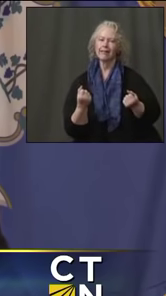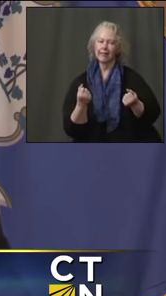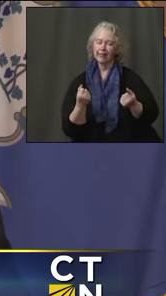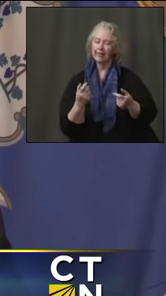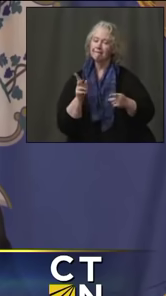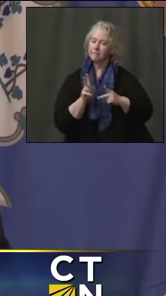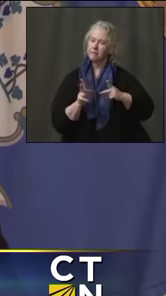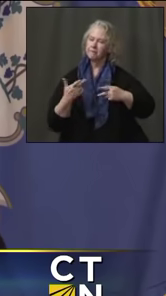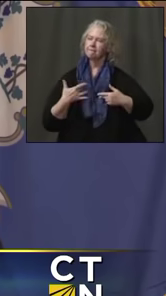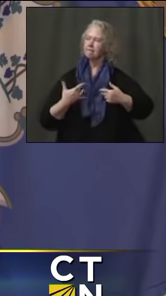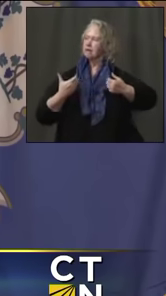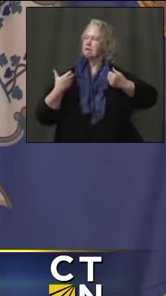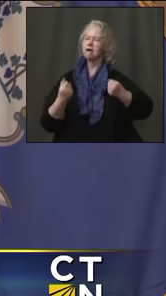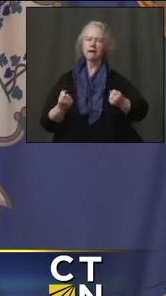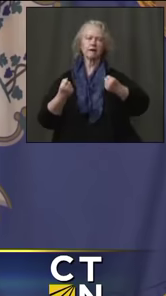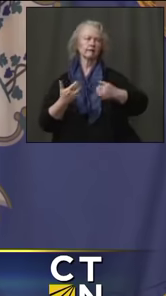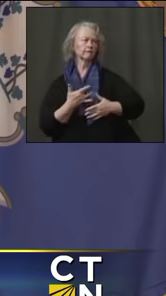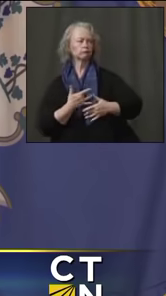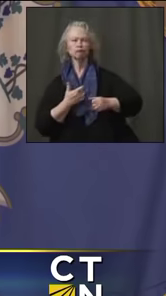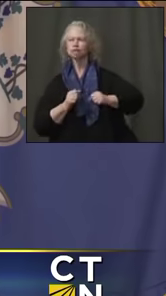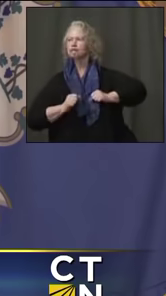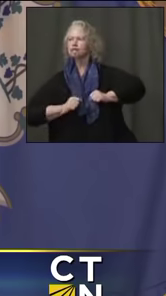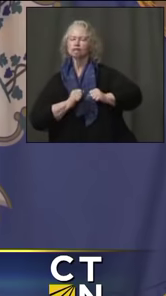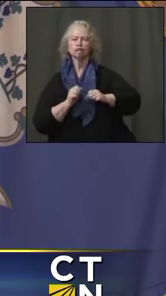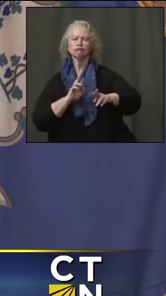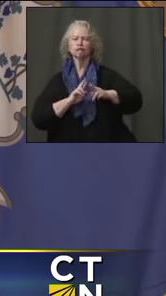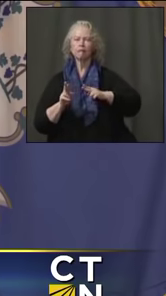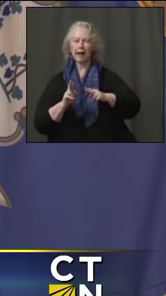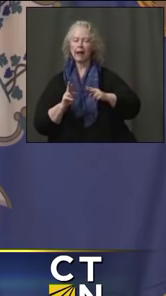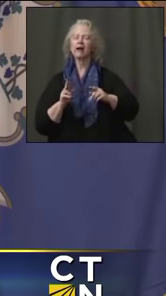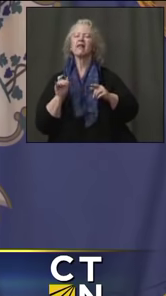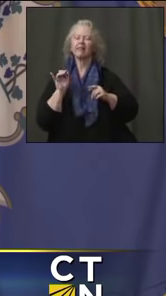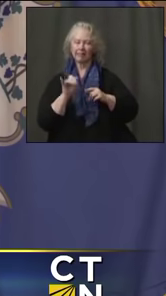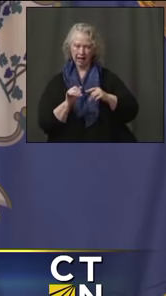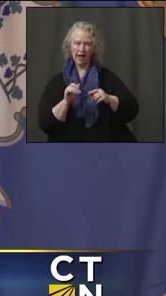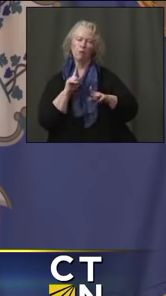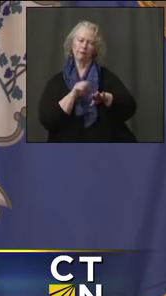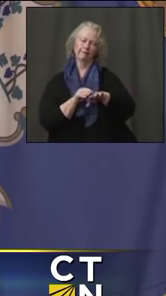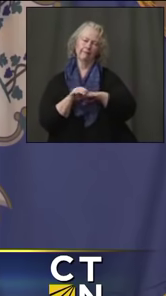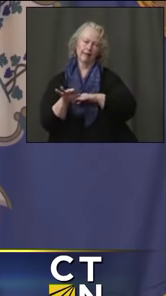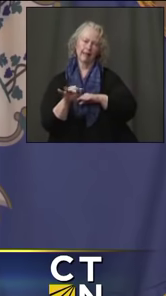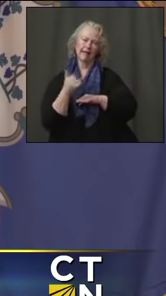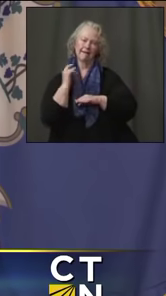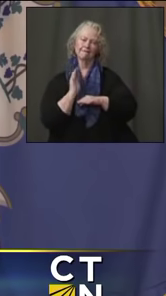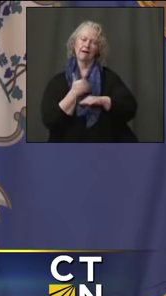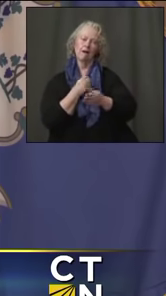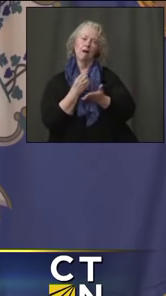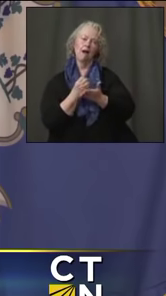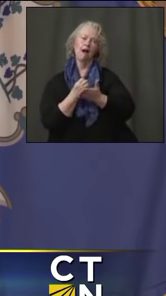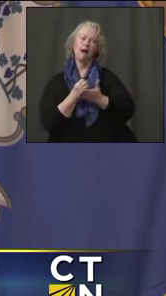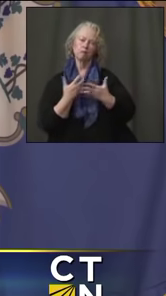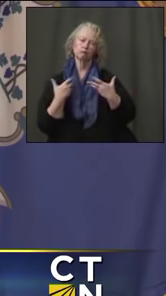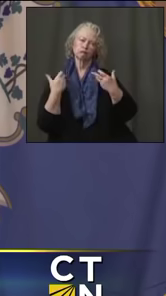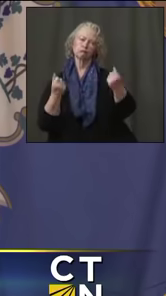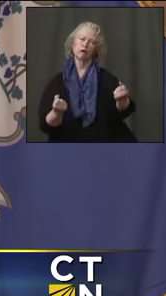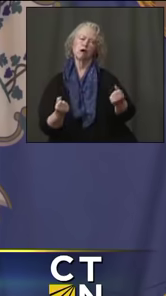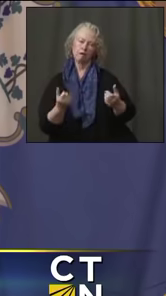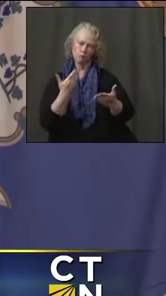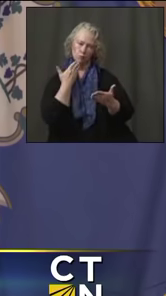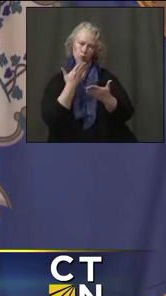consumers confidence it's safe to go back, you'll have a better and more robust, recovery. So we'll see what that